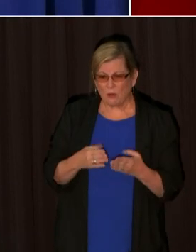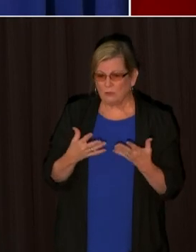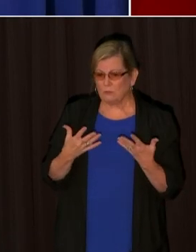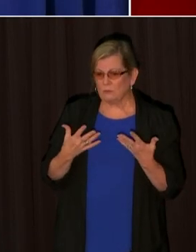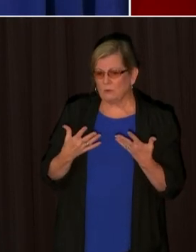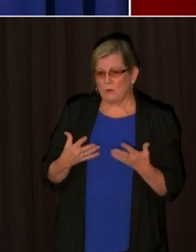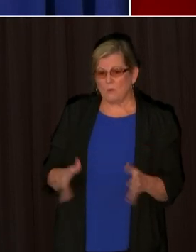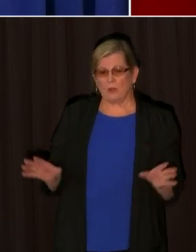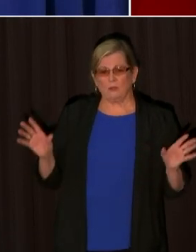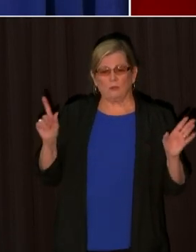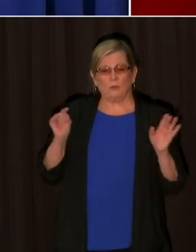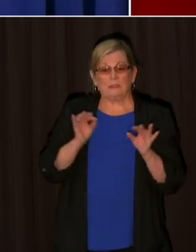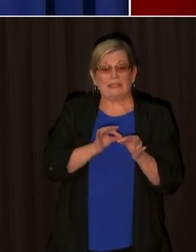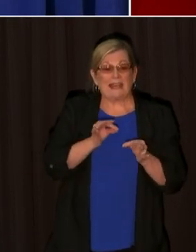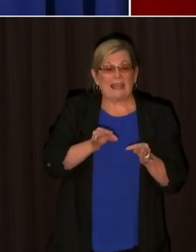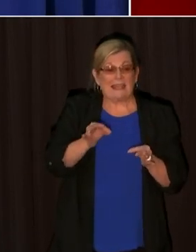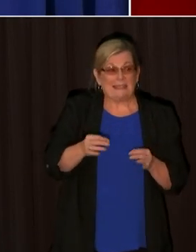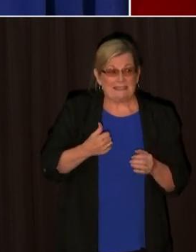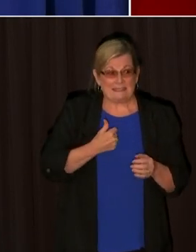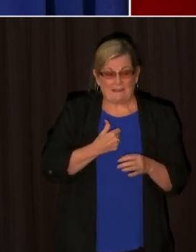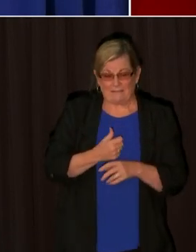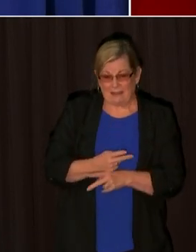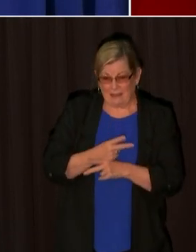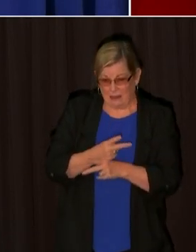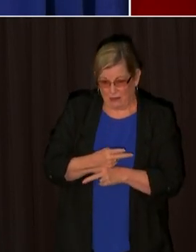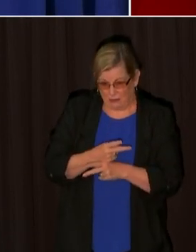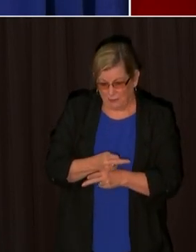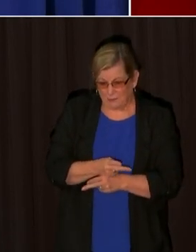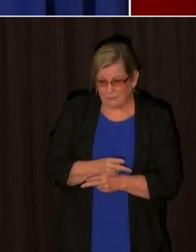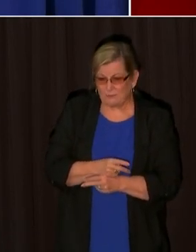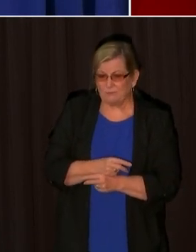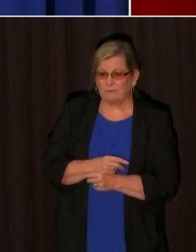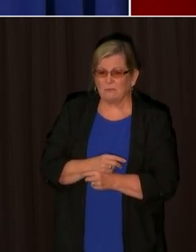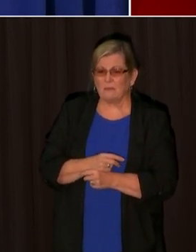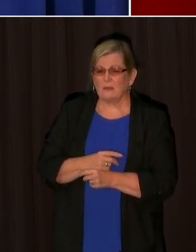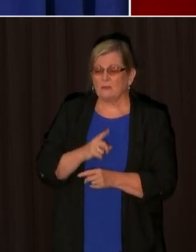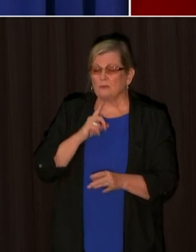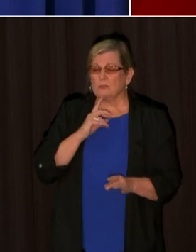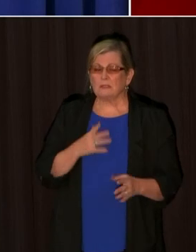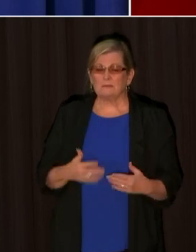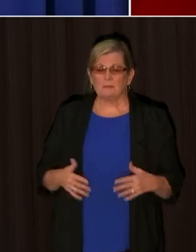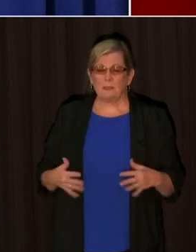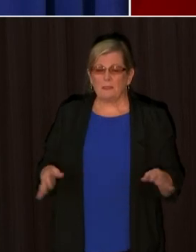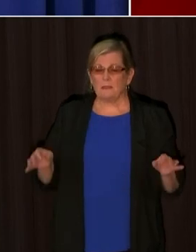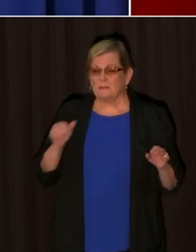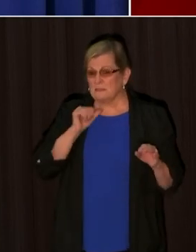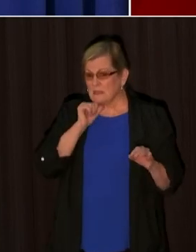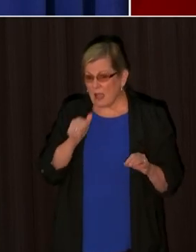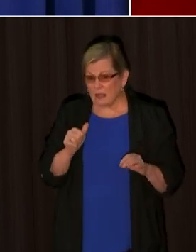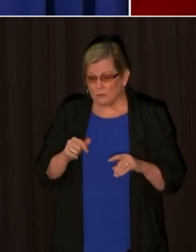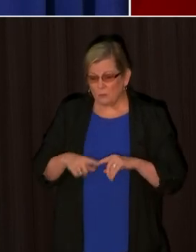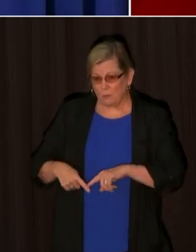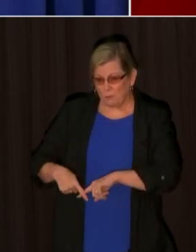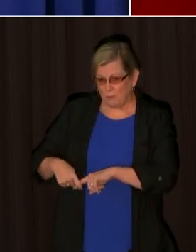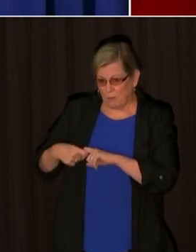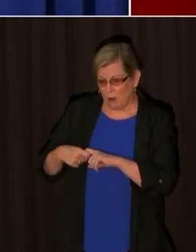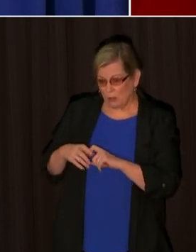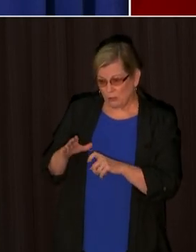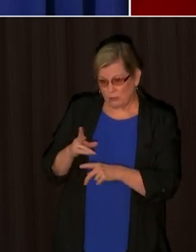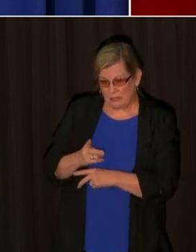really reinforces the messages that we've talked about, how important it is not to press pause on your care because it could save your life.